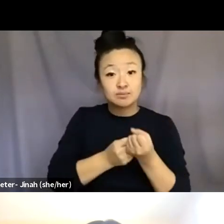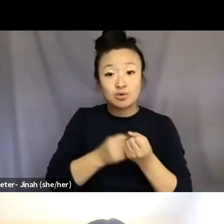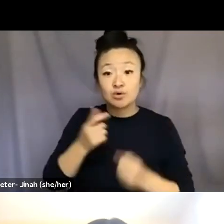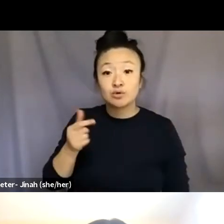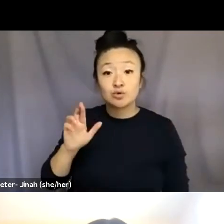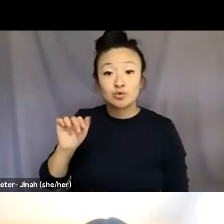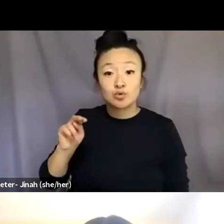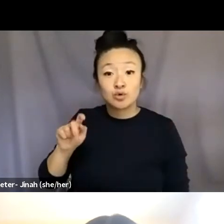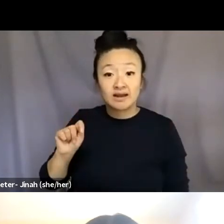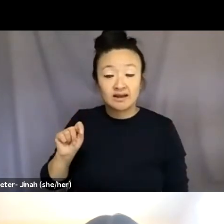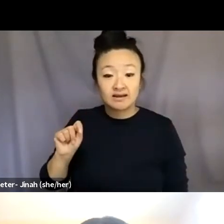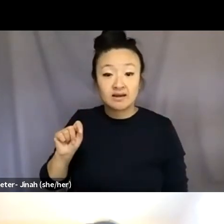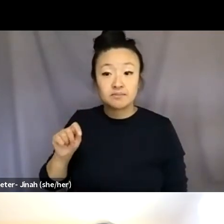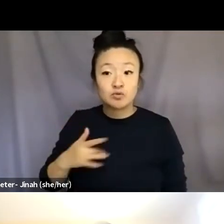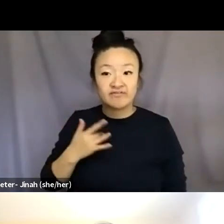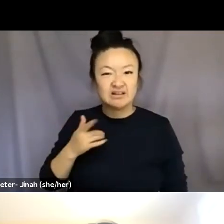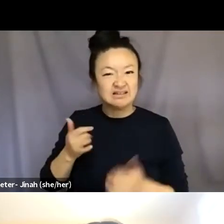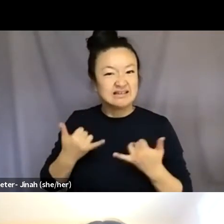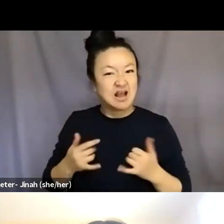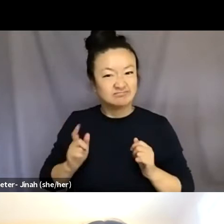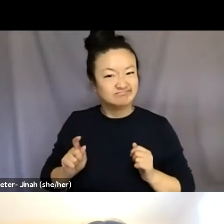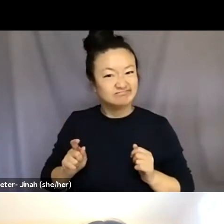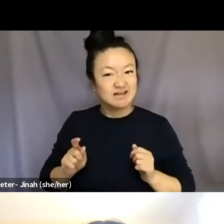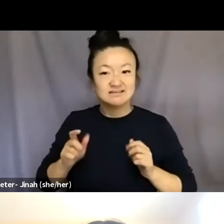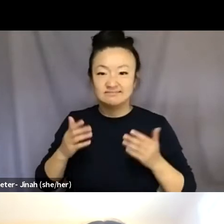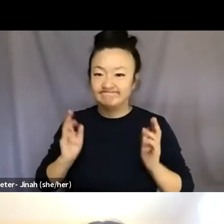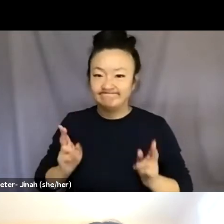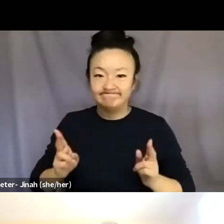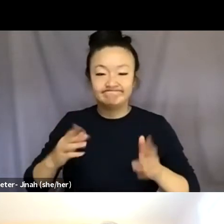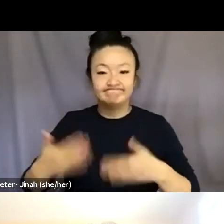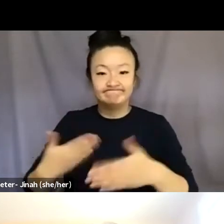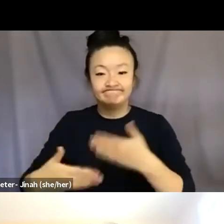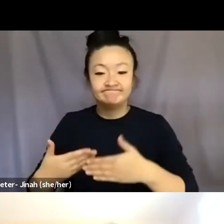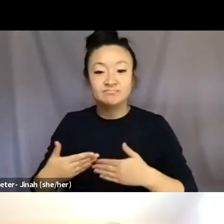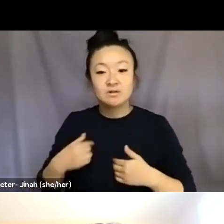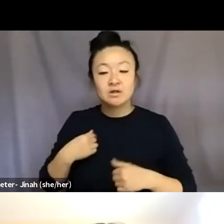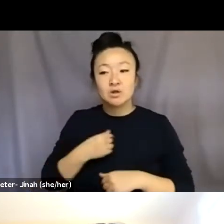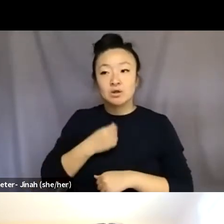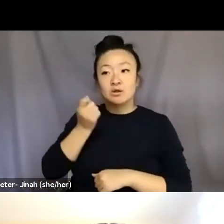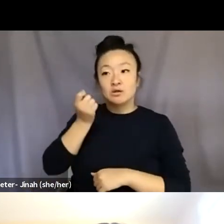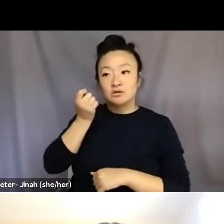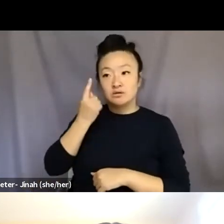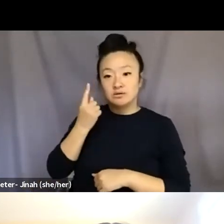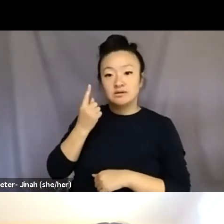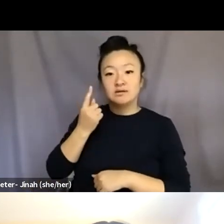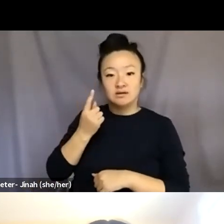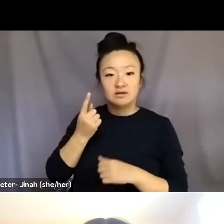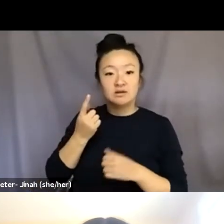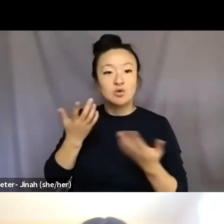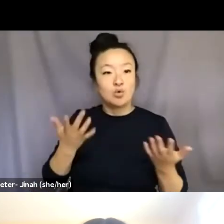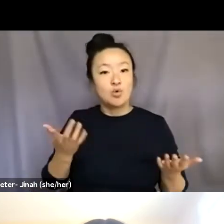an urgency due to the pandemic, and we understood what it's like to be an artist during the